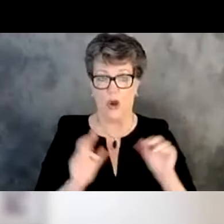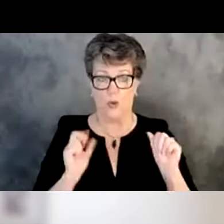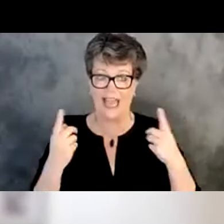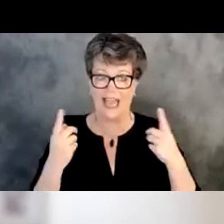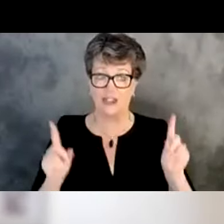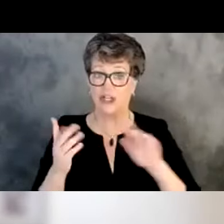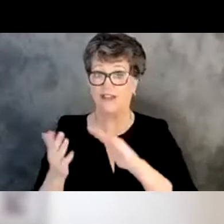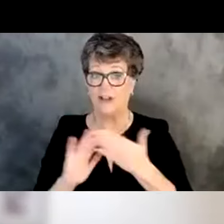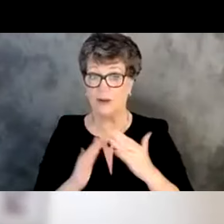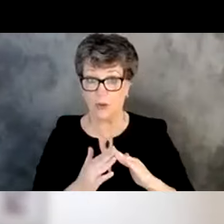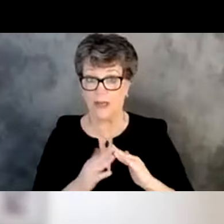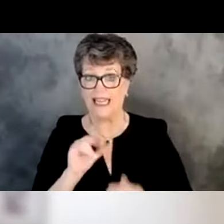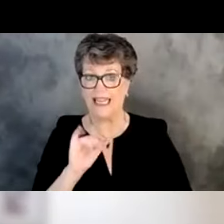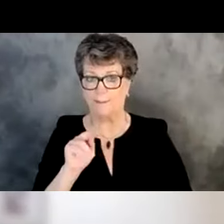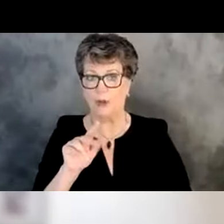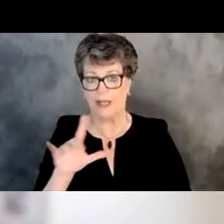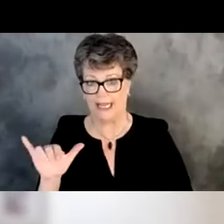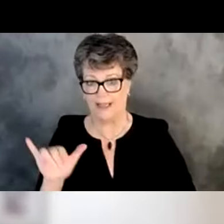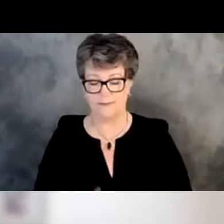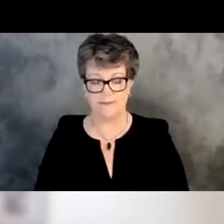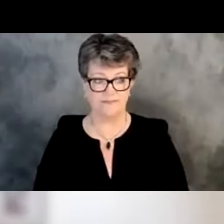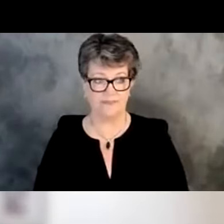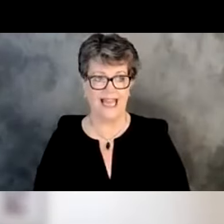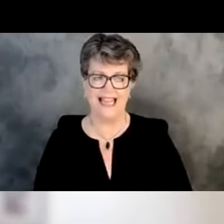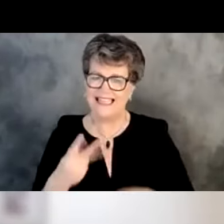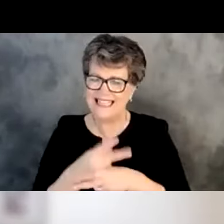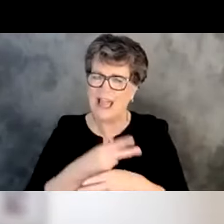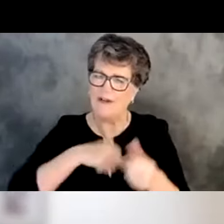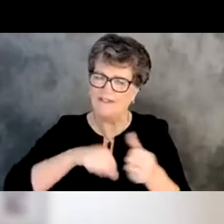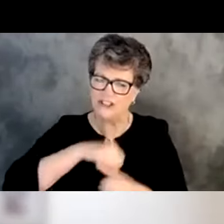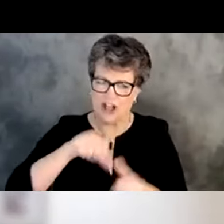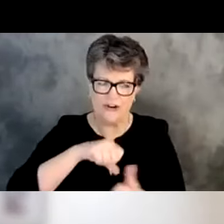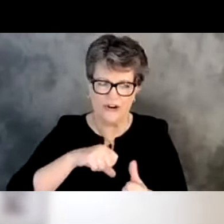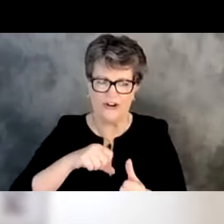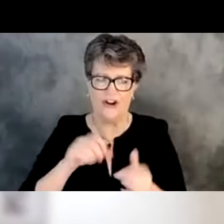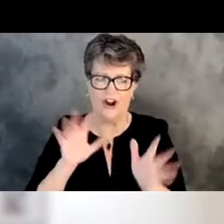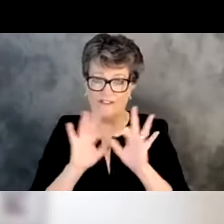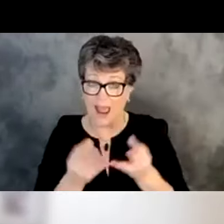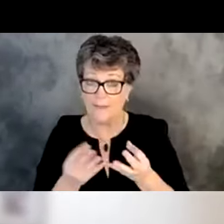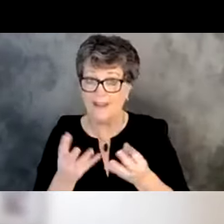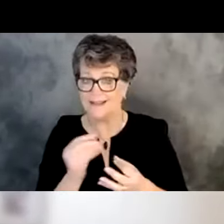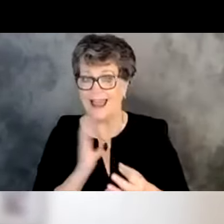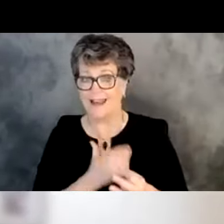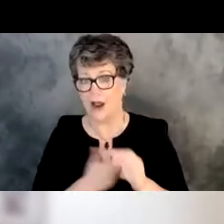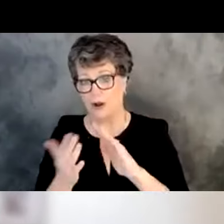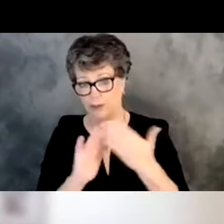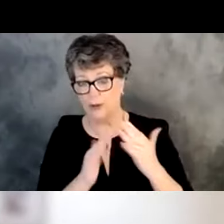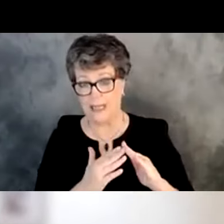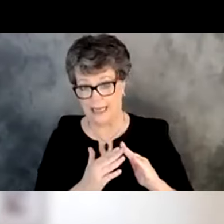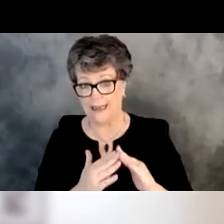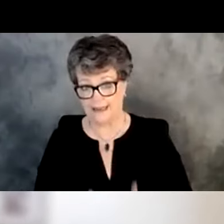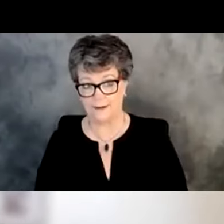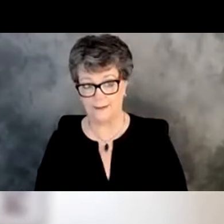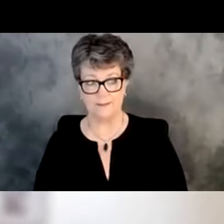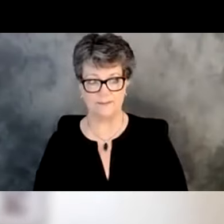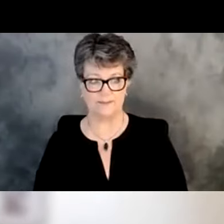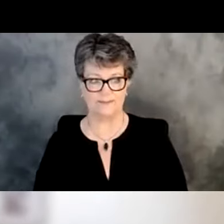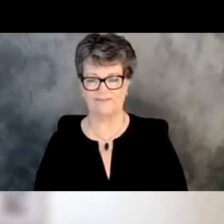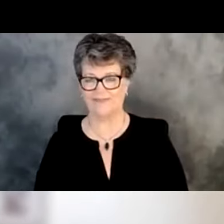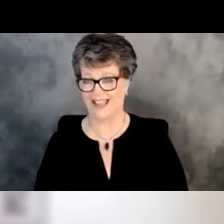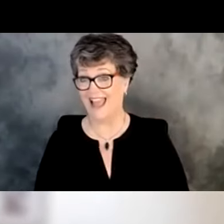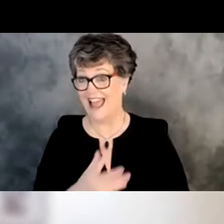community immunity. Let's take care of each other, our families, and our community.